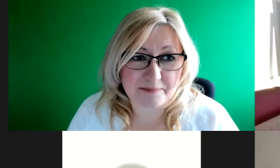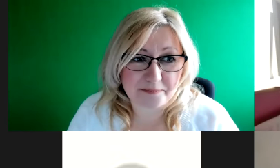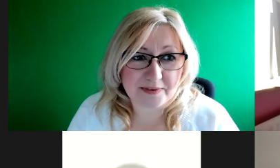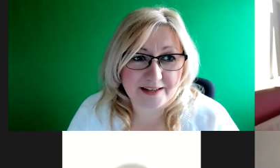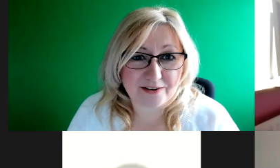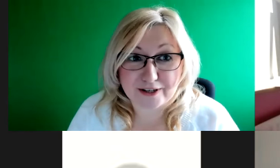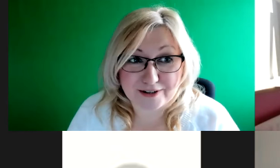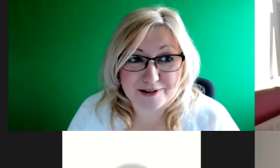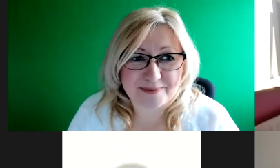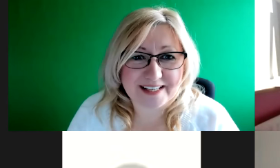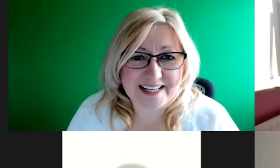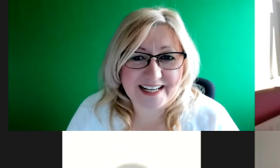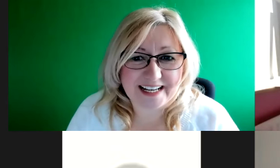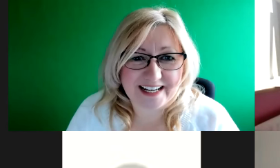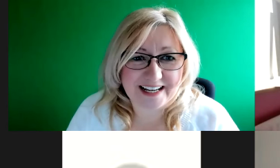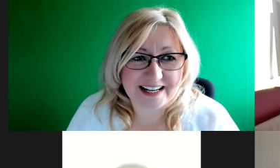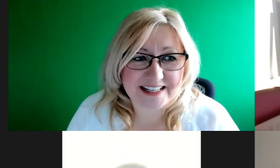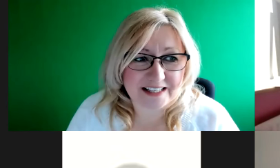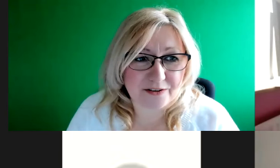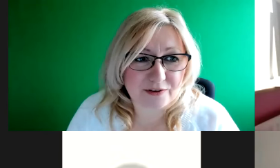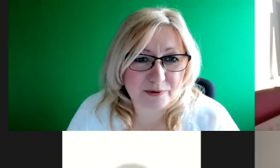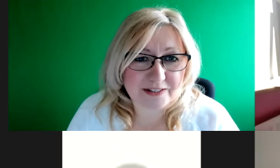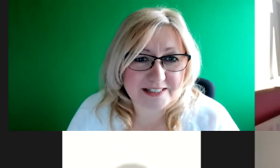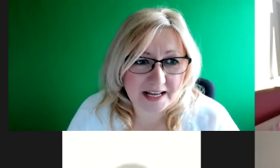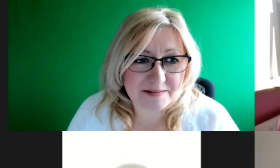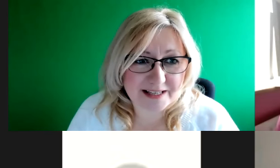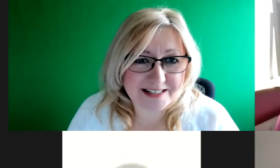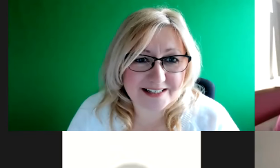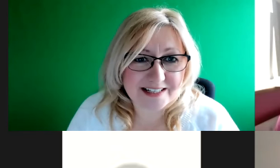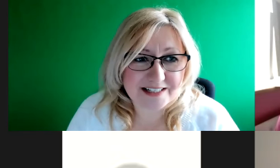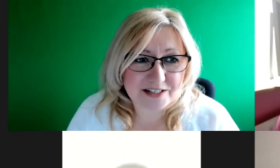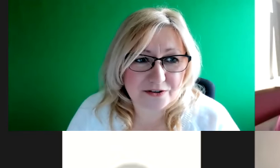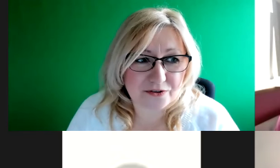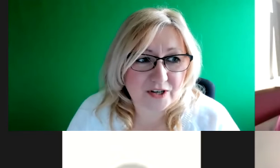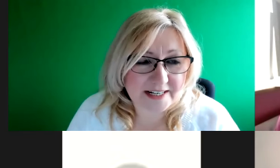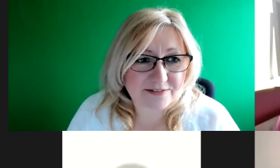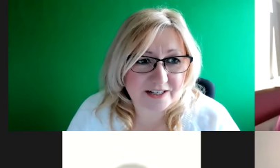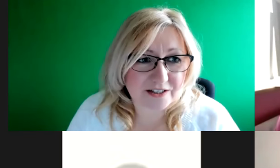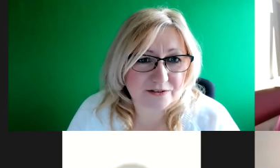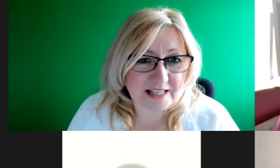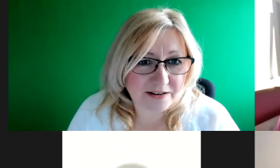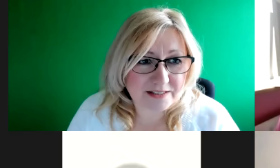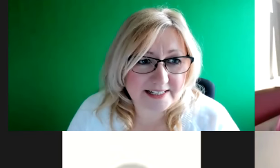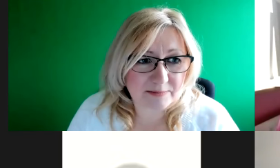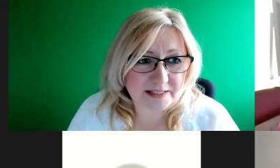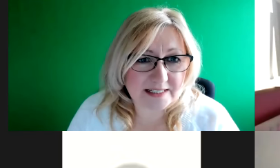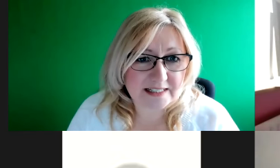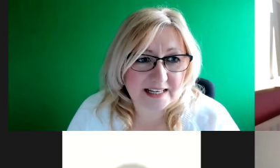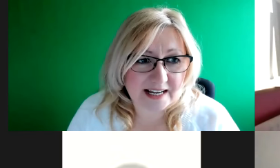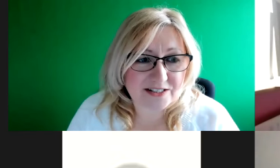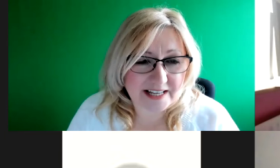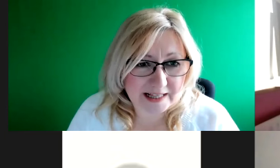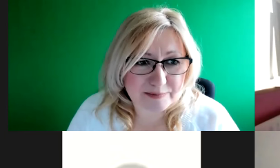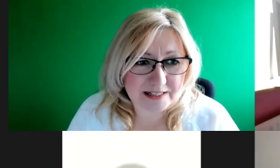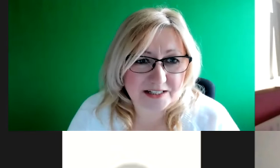see them or hear them? And I think, you know, if you put the time in to trying to figure those out a little bit,